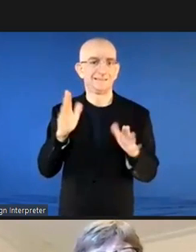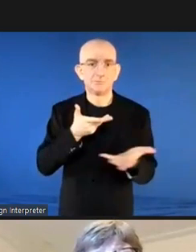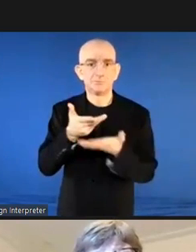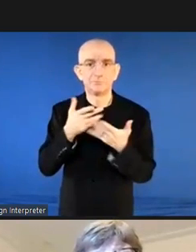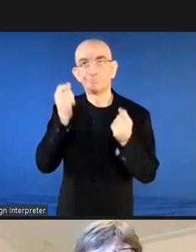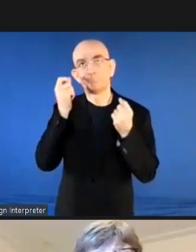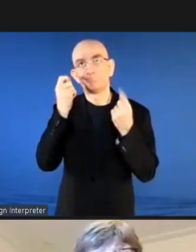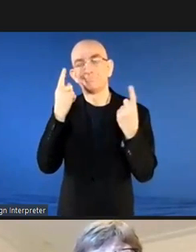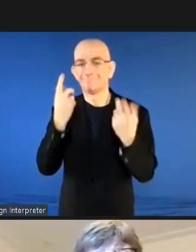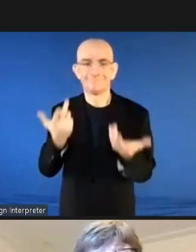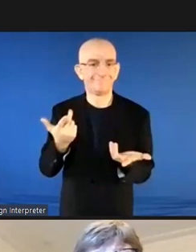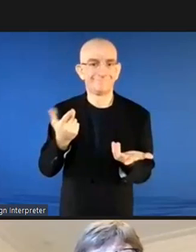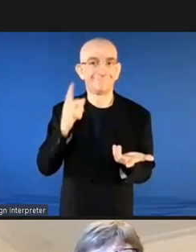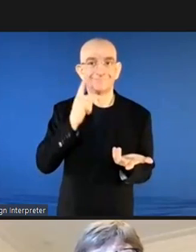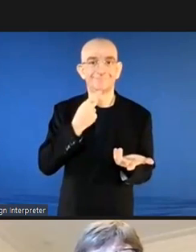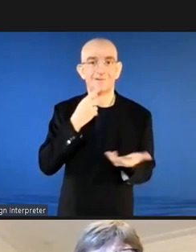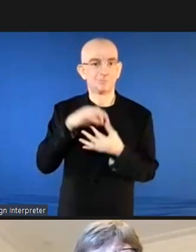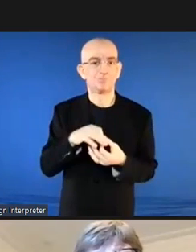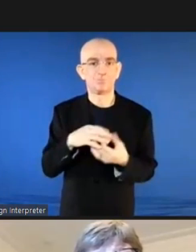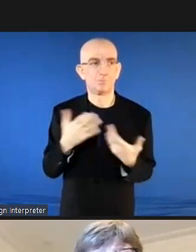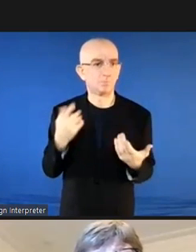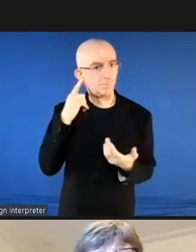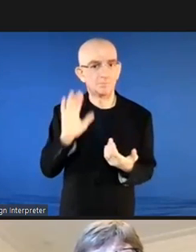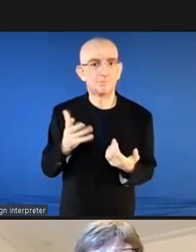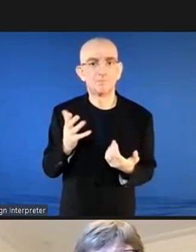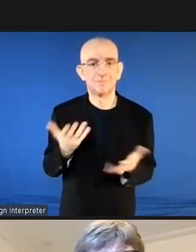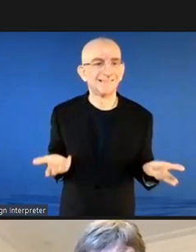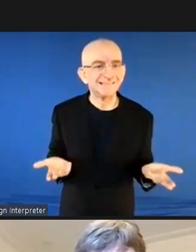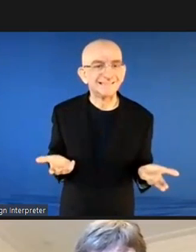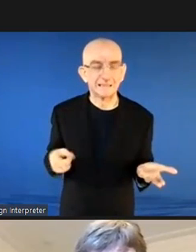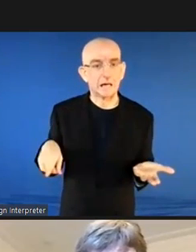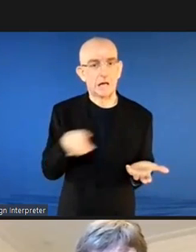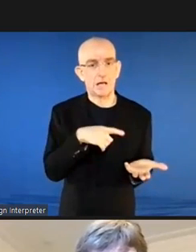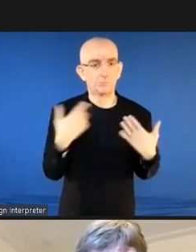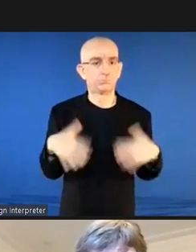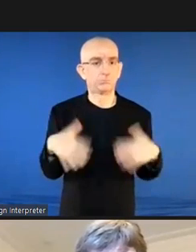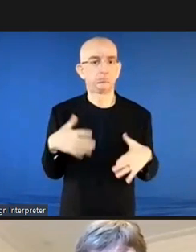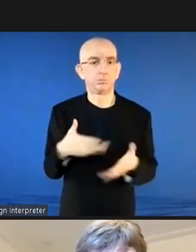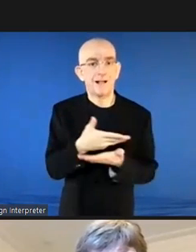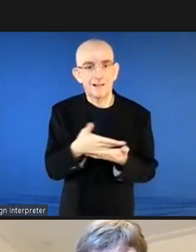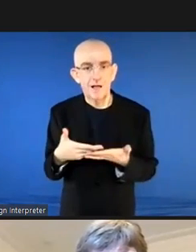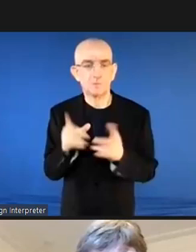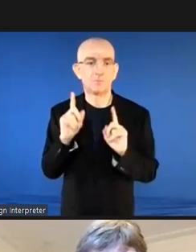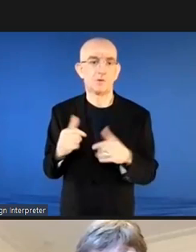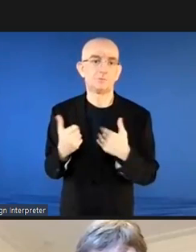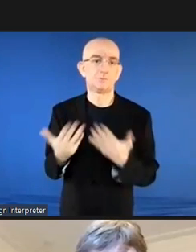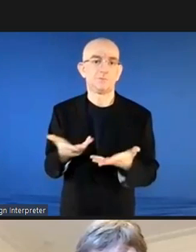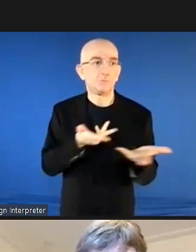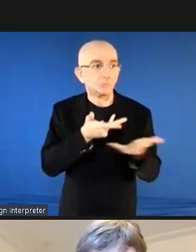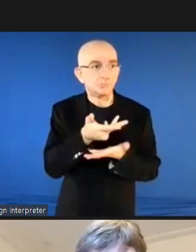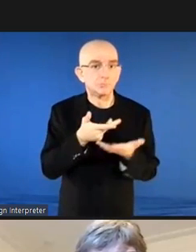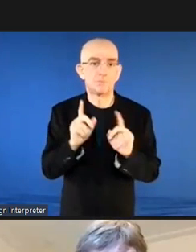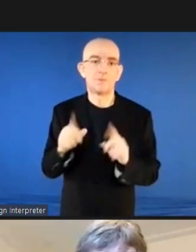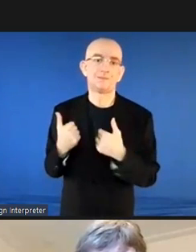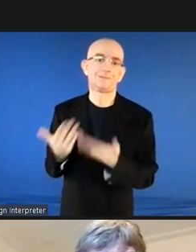what are the language needs, the communication needs of deaf children. Like what Helen, my other colleague, said